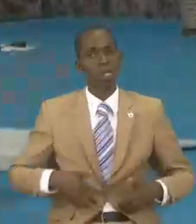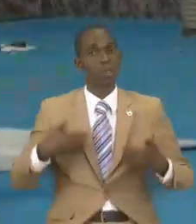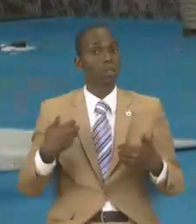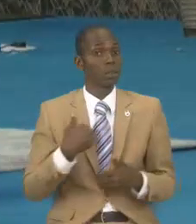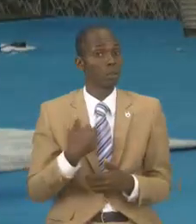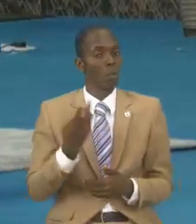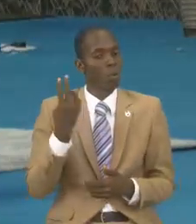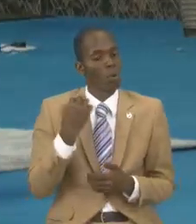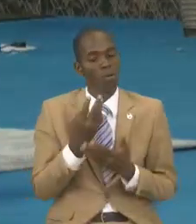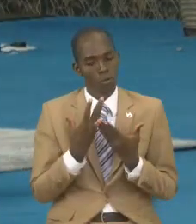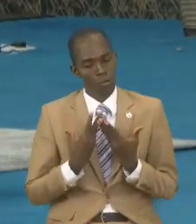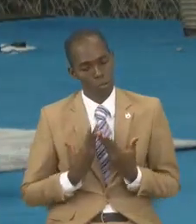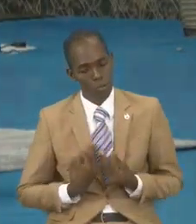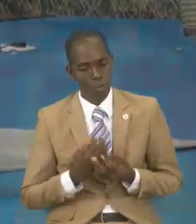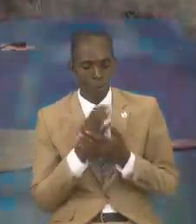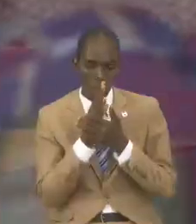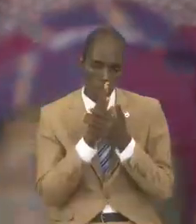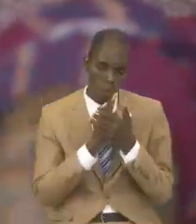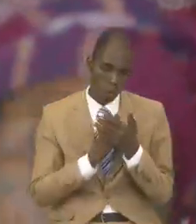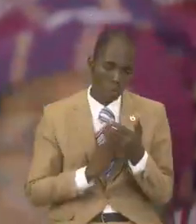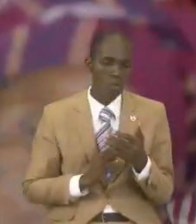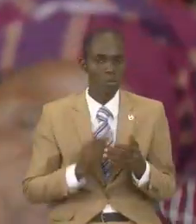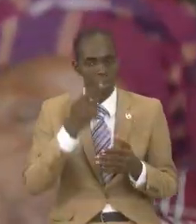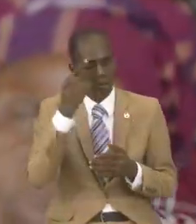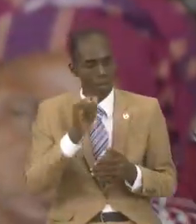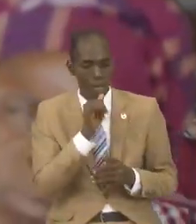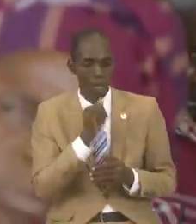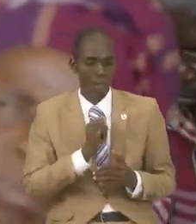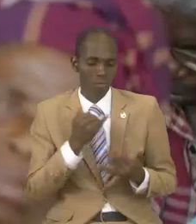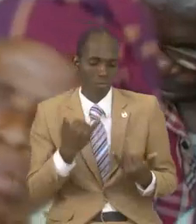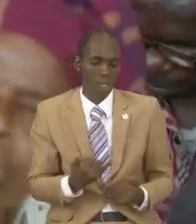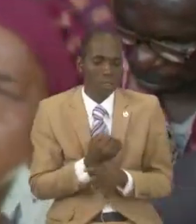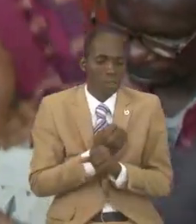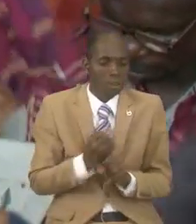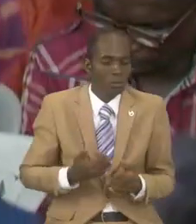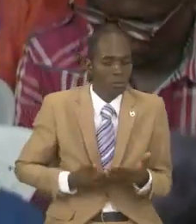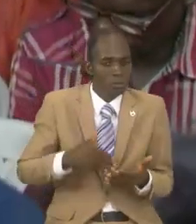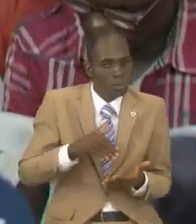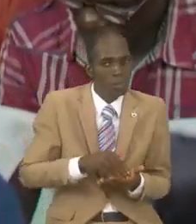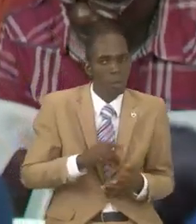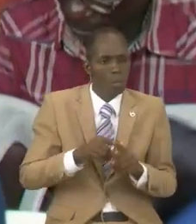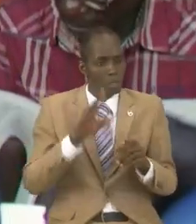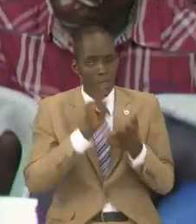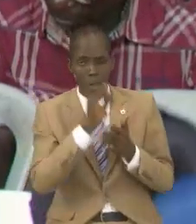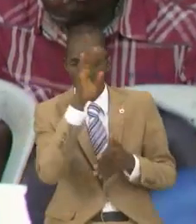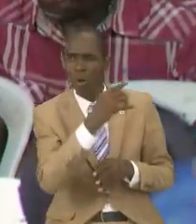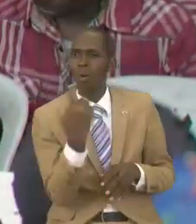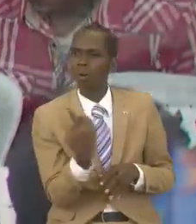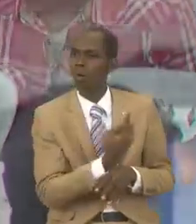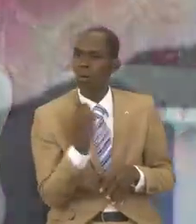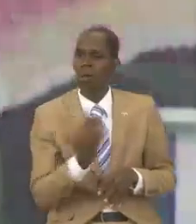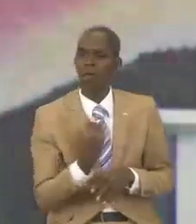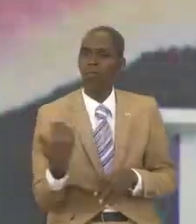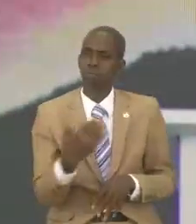gently and gently because now I'm born again. And that man, that woman pushed me into